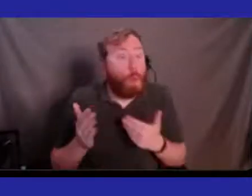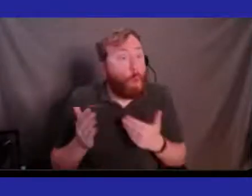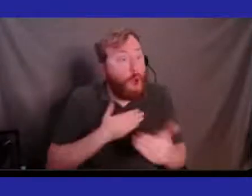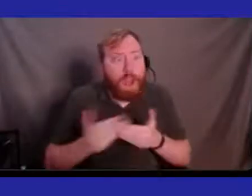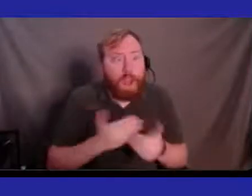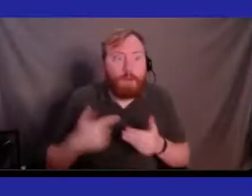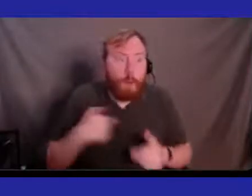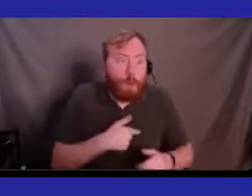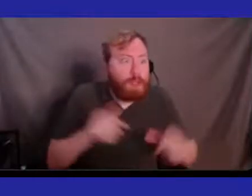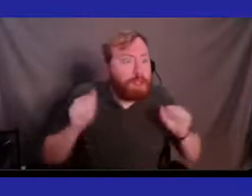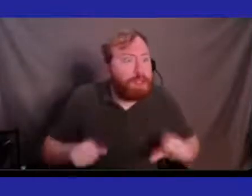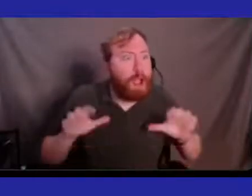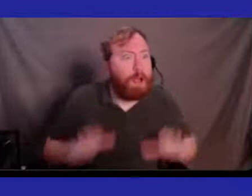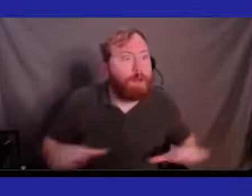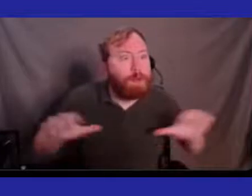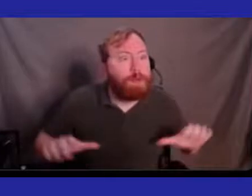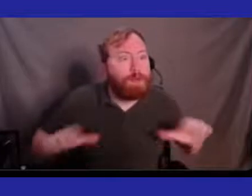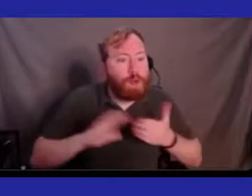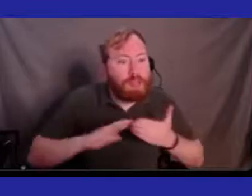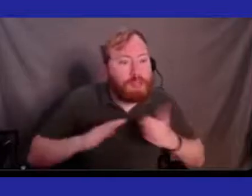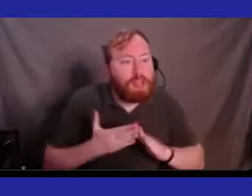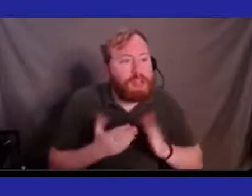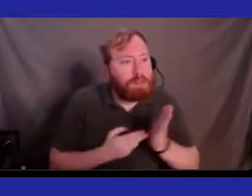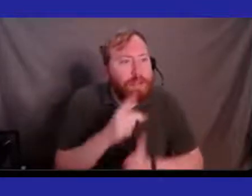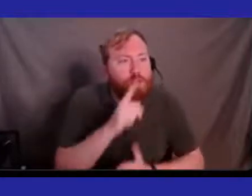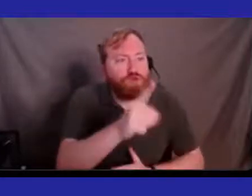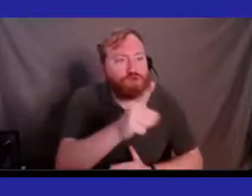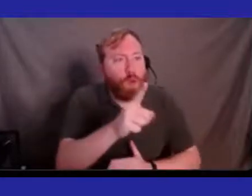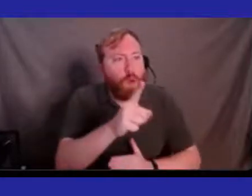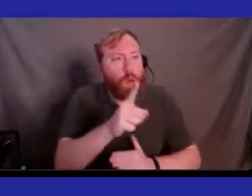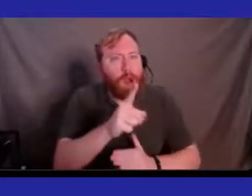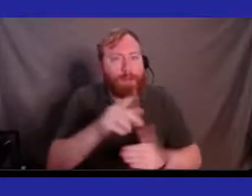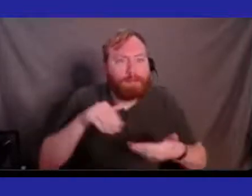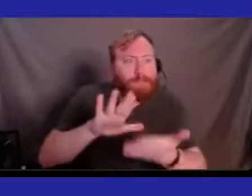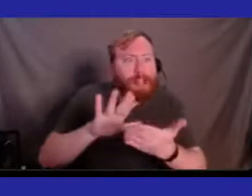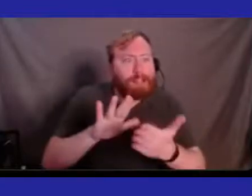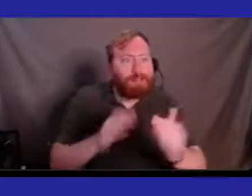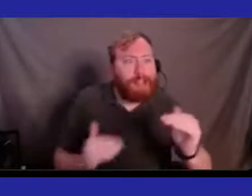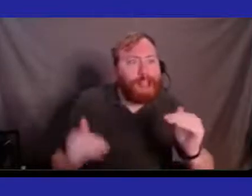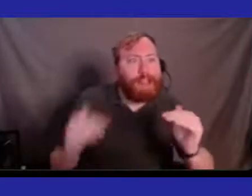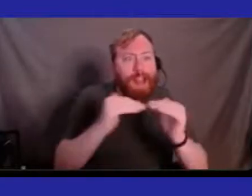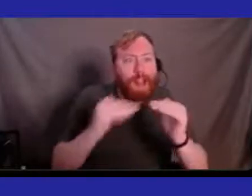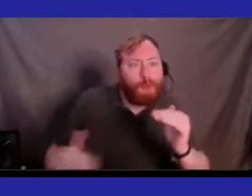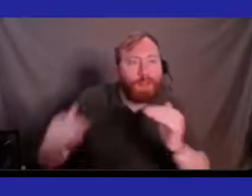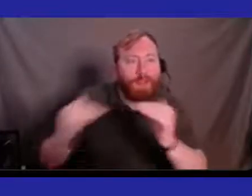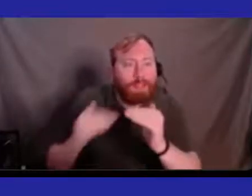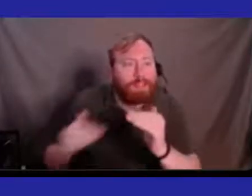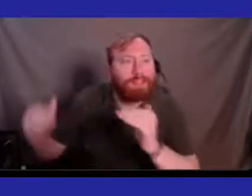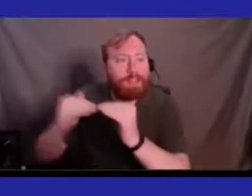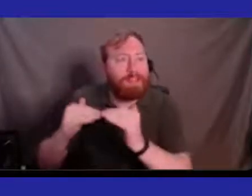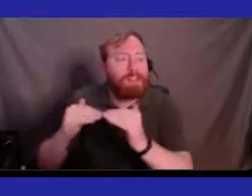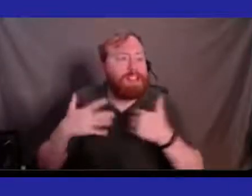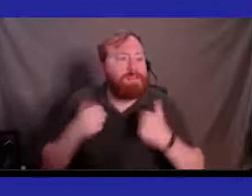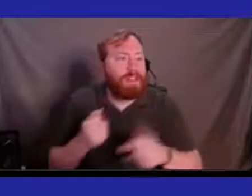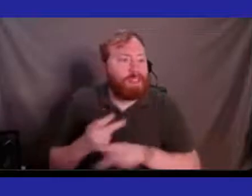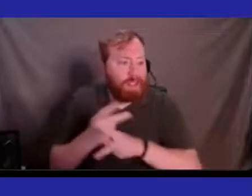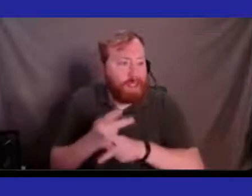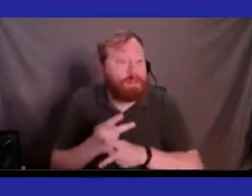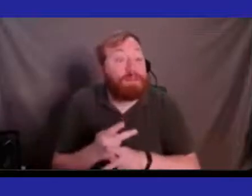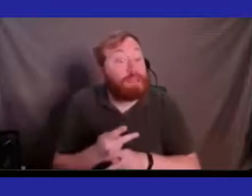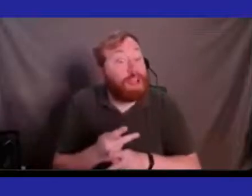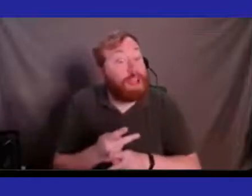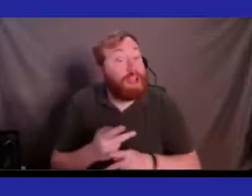make sure we address the inequities in healthcare. I'm happy to report that H&H received $41